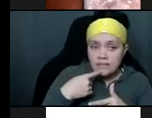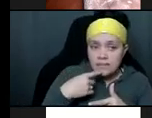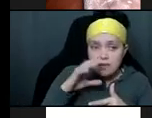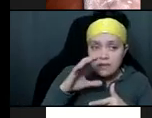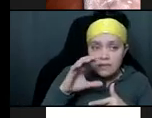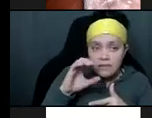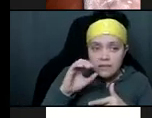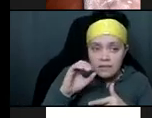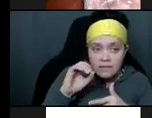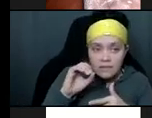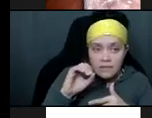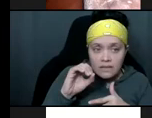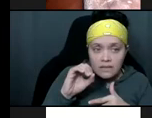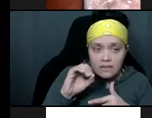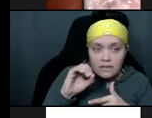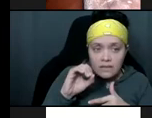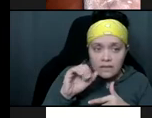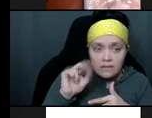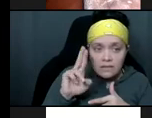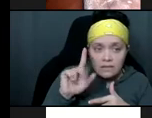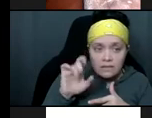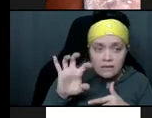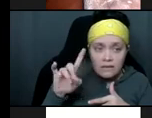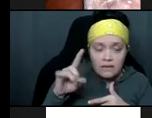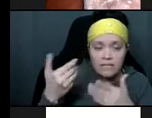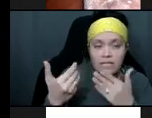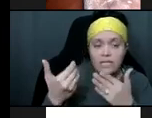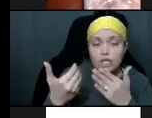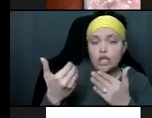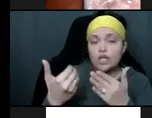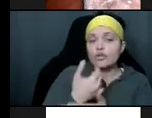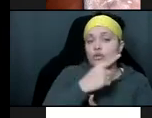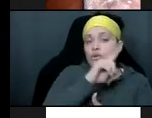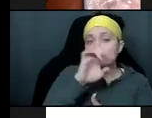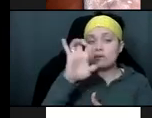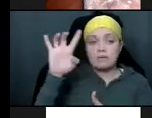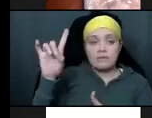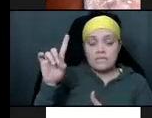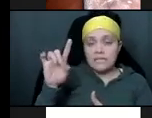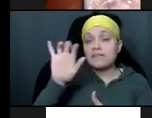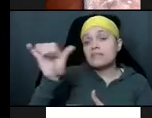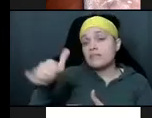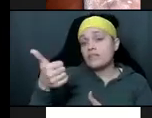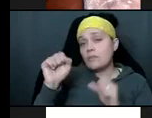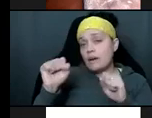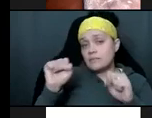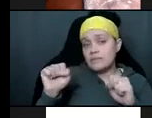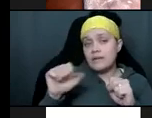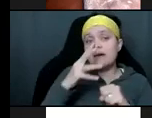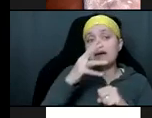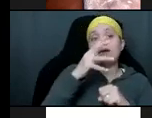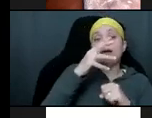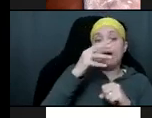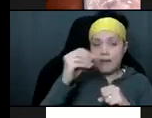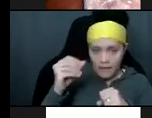be the most isolated city. Okay, so that would be another possibility. And if